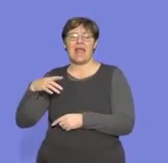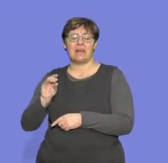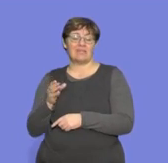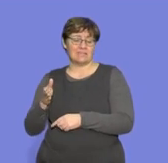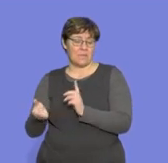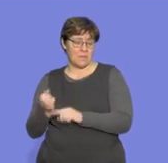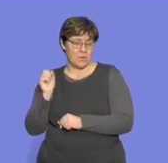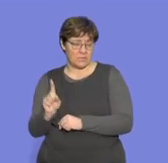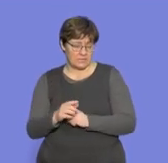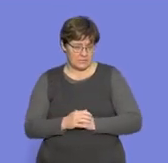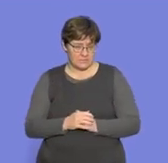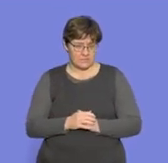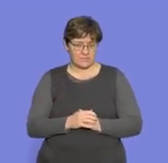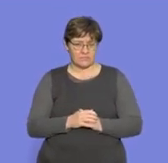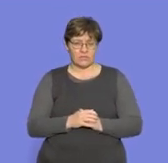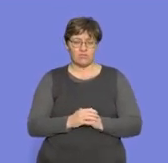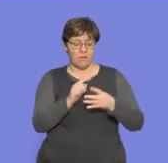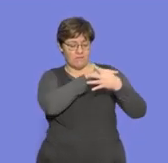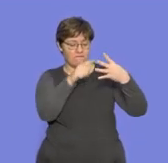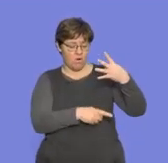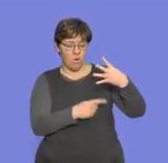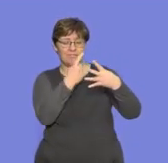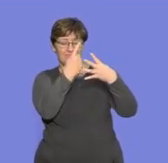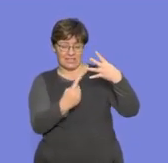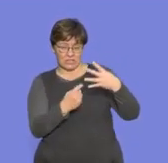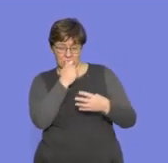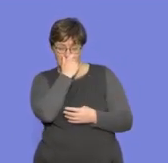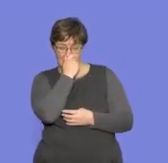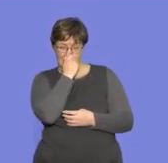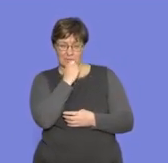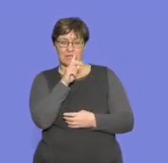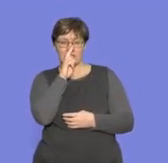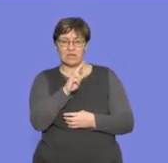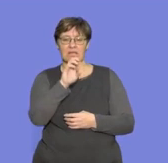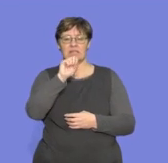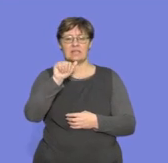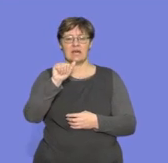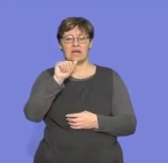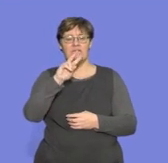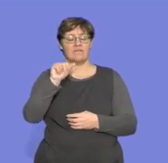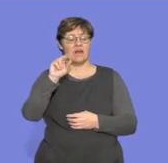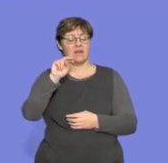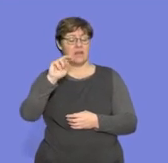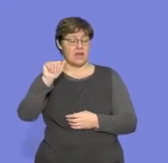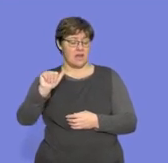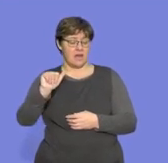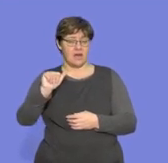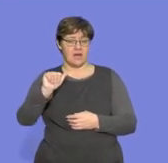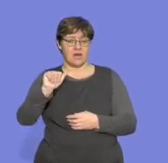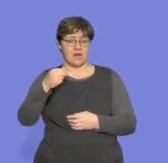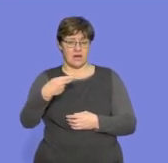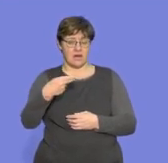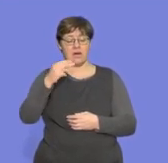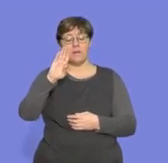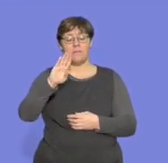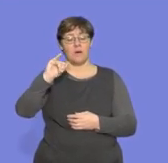found. So these are the characteristics of each biome. So when we look at the savannah biome, guys, if you look at it, is on